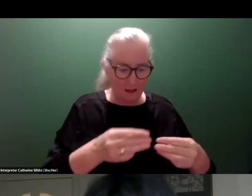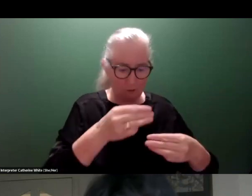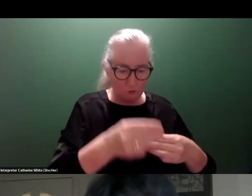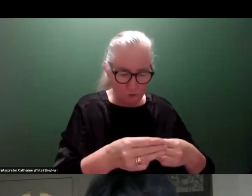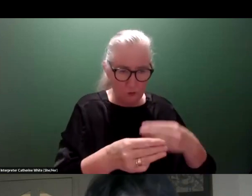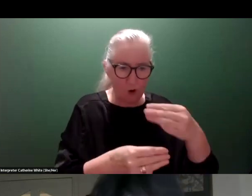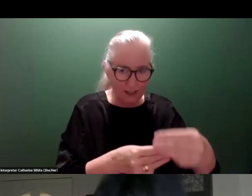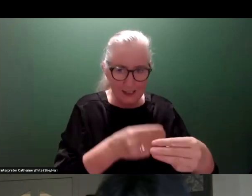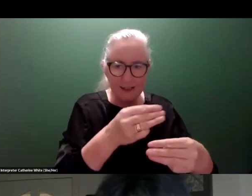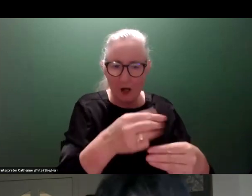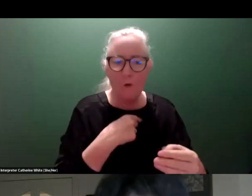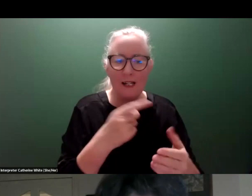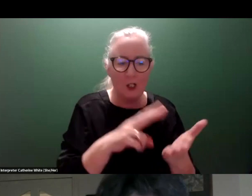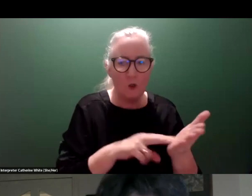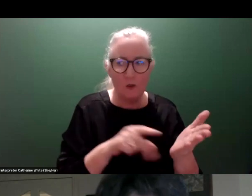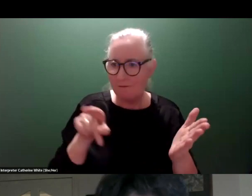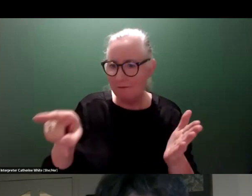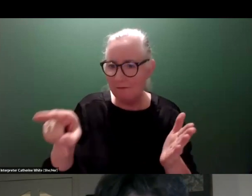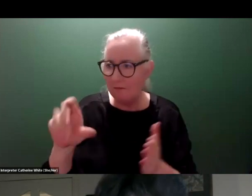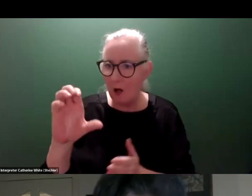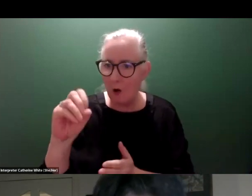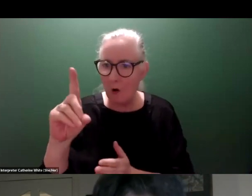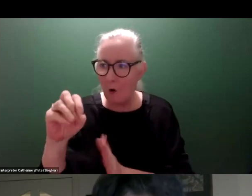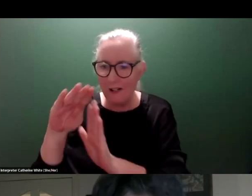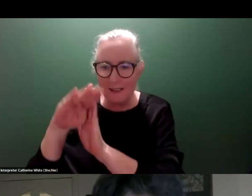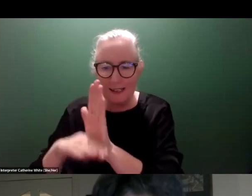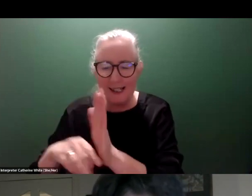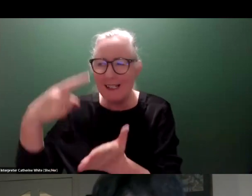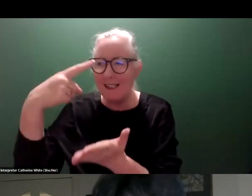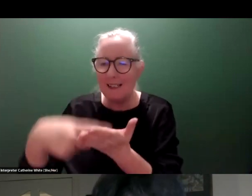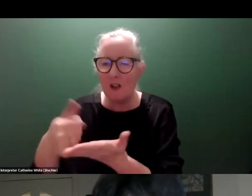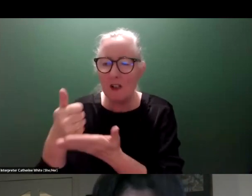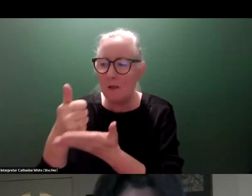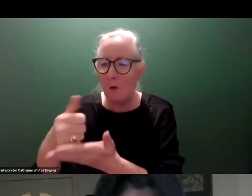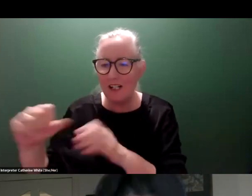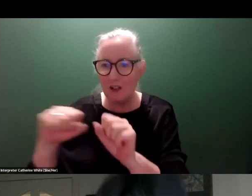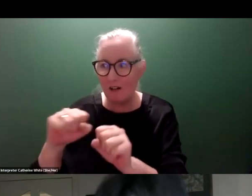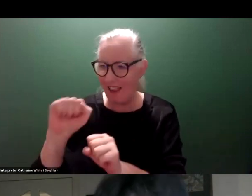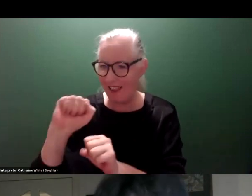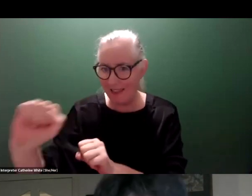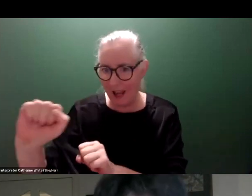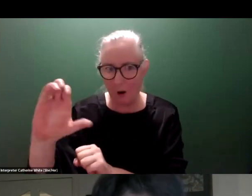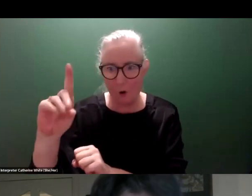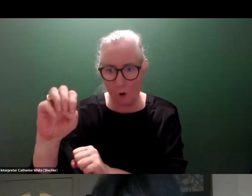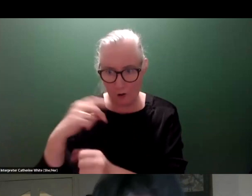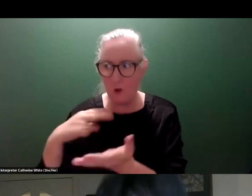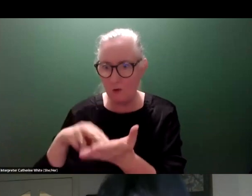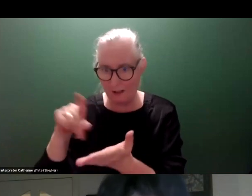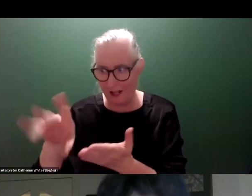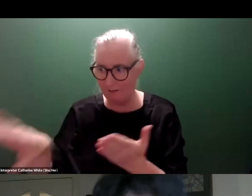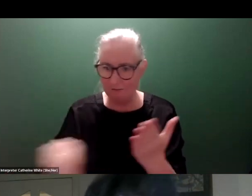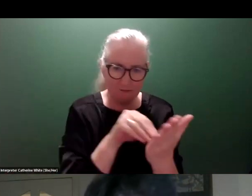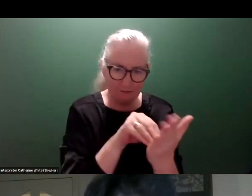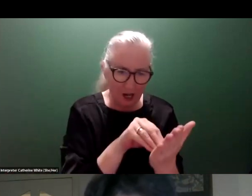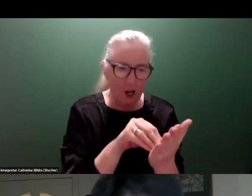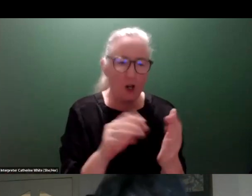draw heavily on the code, the Decision Support Service Code, and we